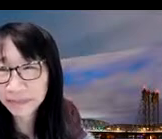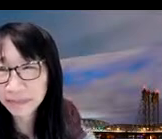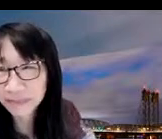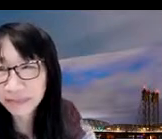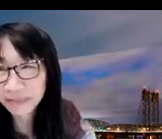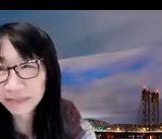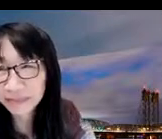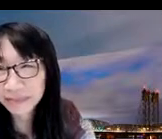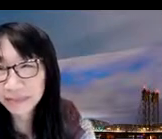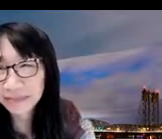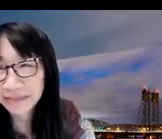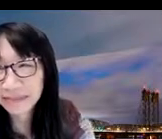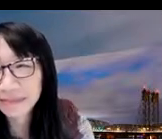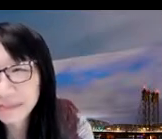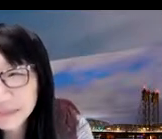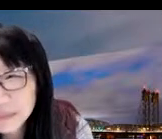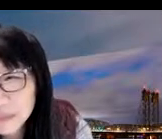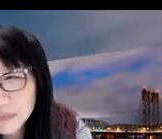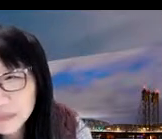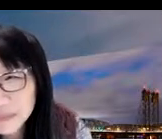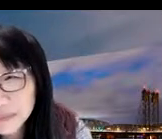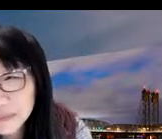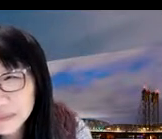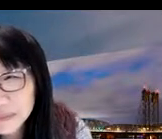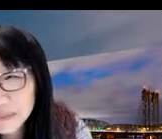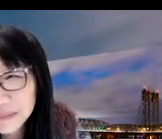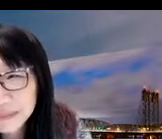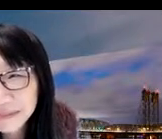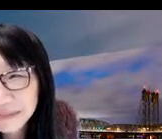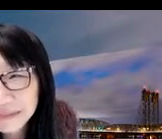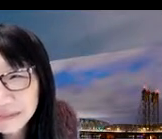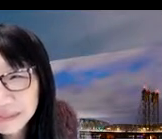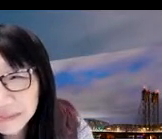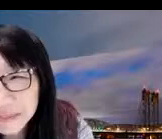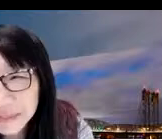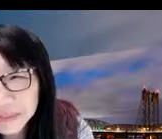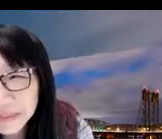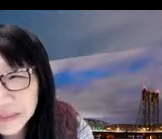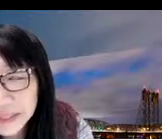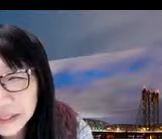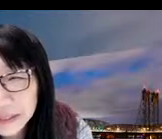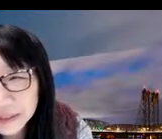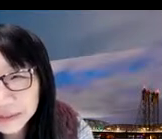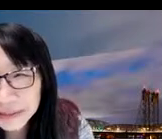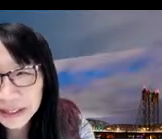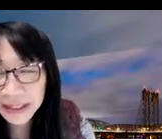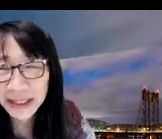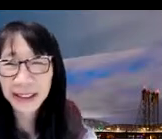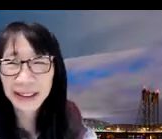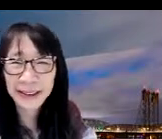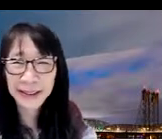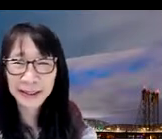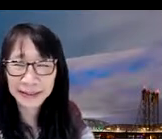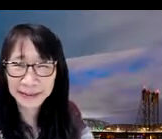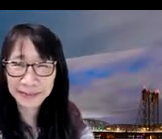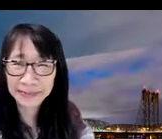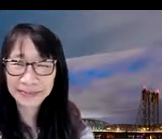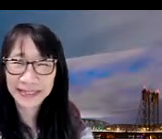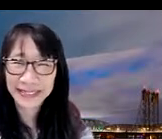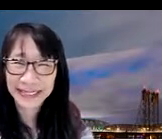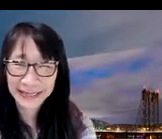now I'm making a lot of use of this, which is the knee brace that I'll be using a